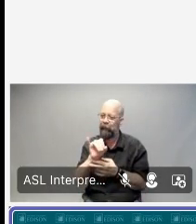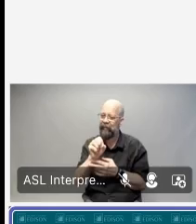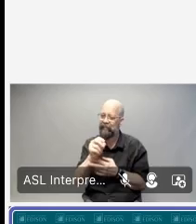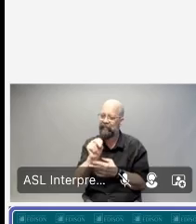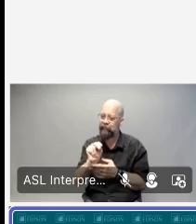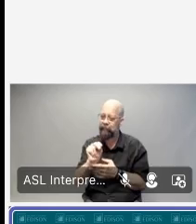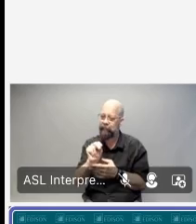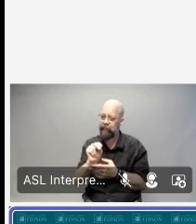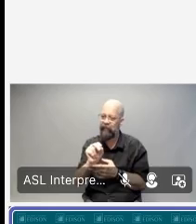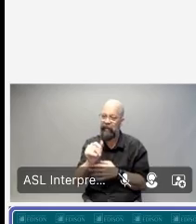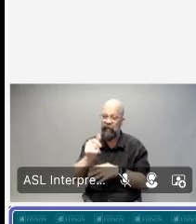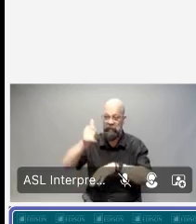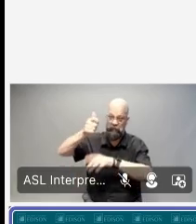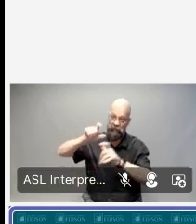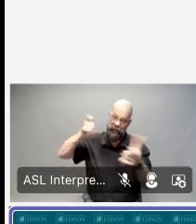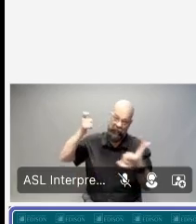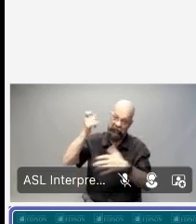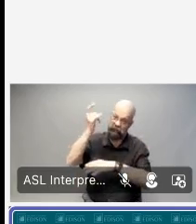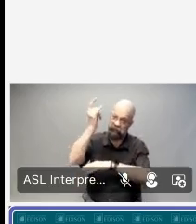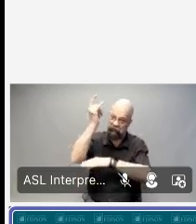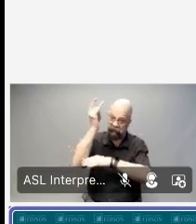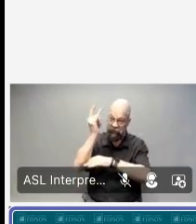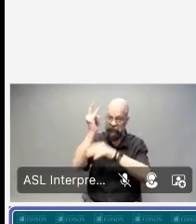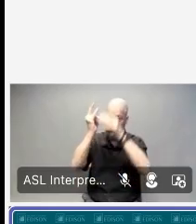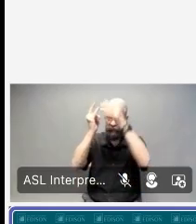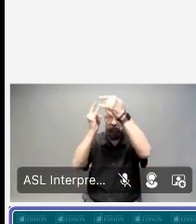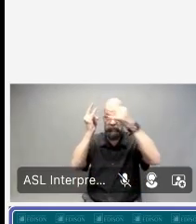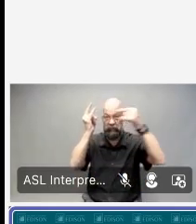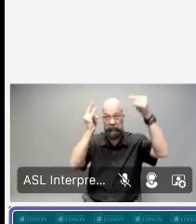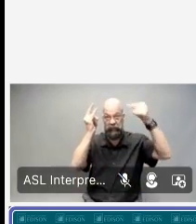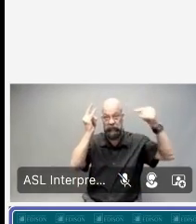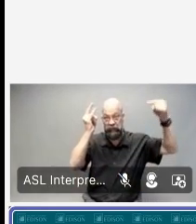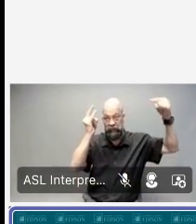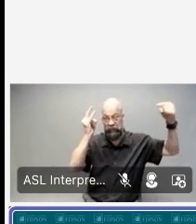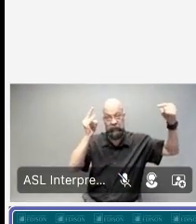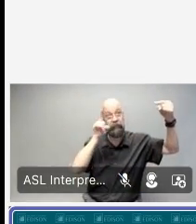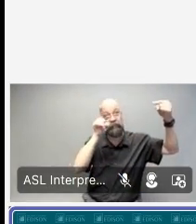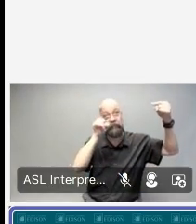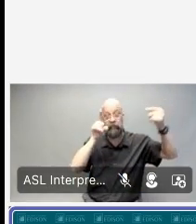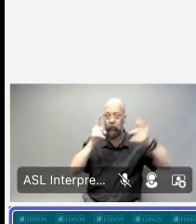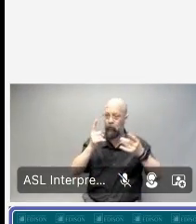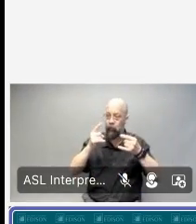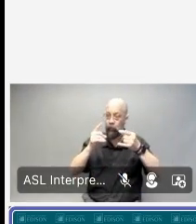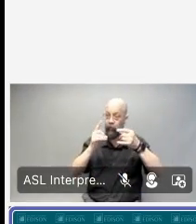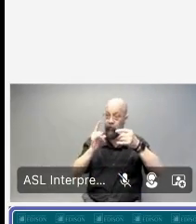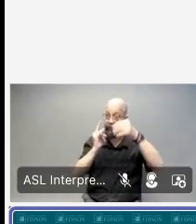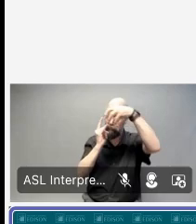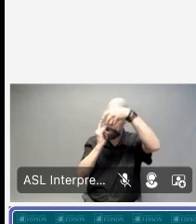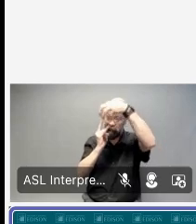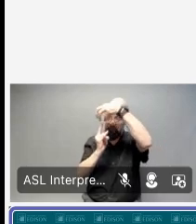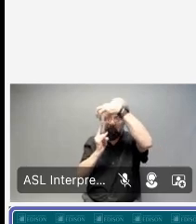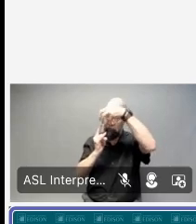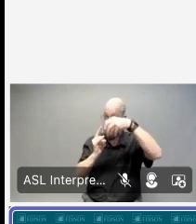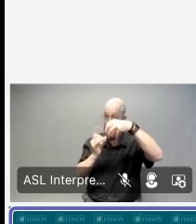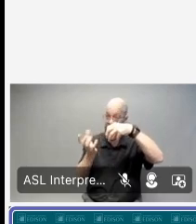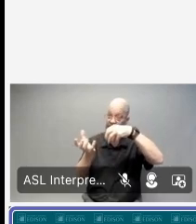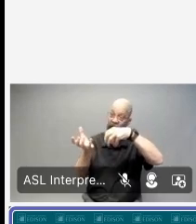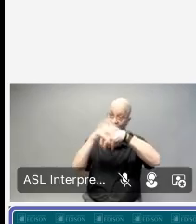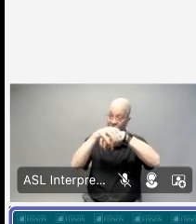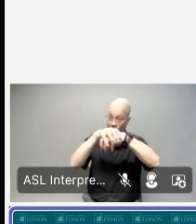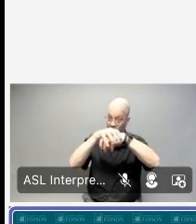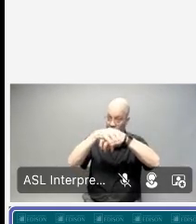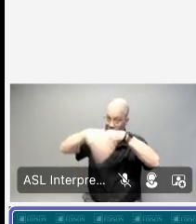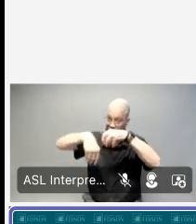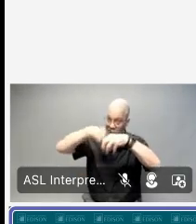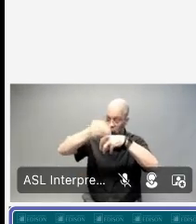your transmission lines as opposed to your distribution lines? Are you installing covered conductor on your transmission circuits? Are you